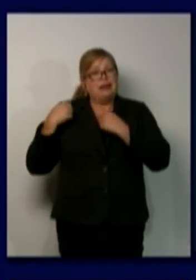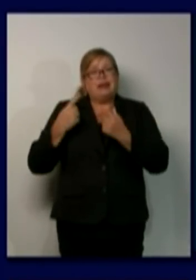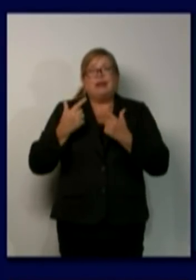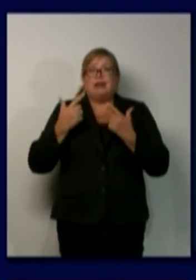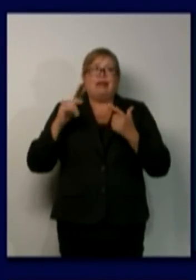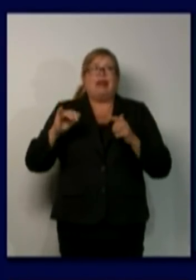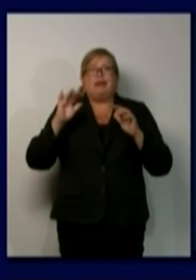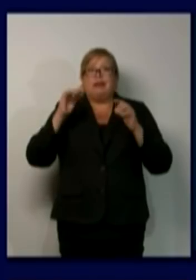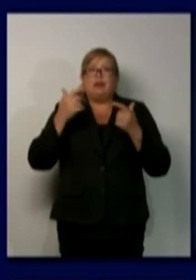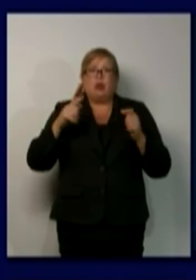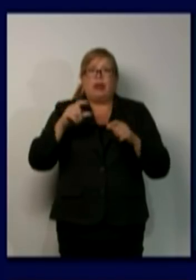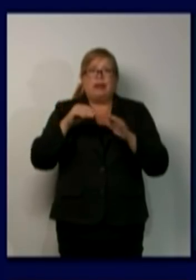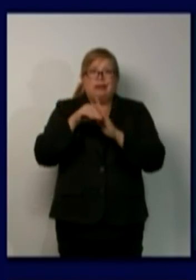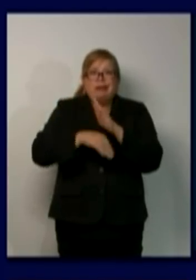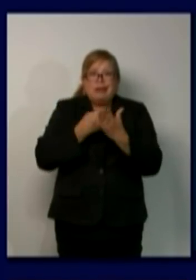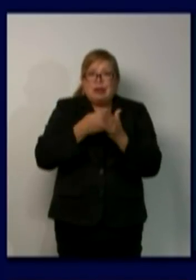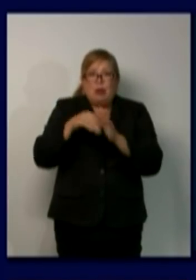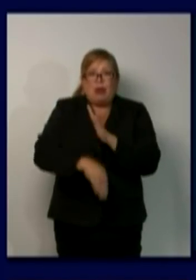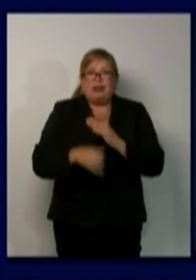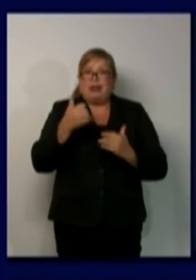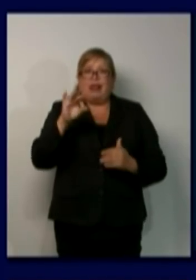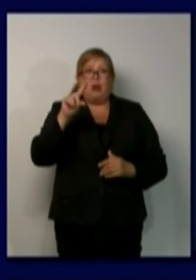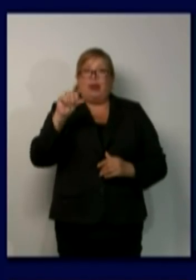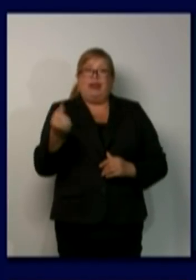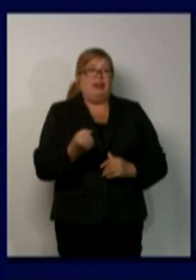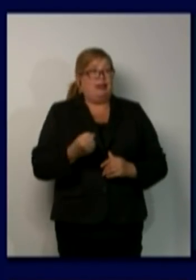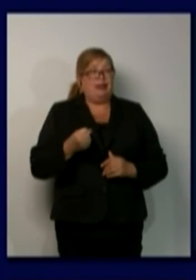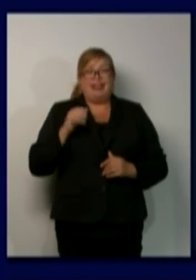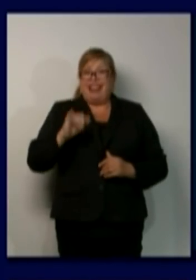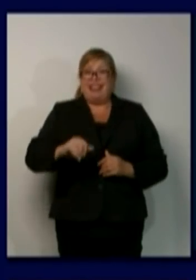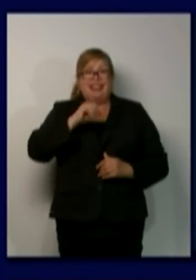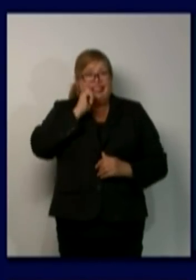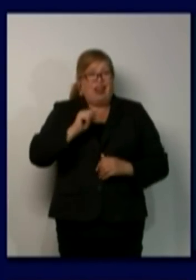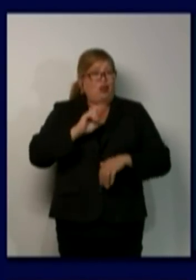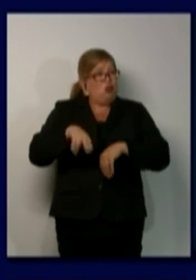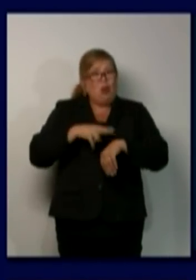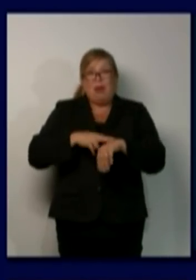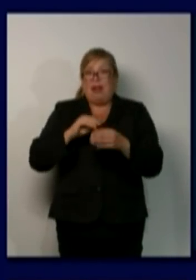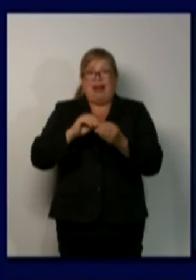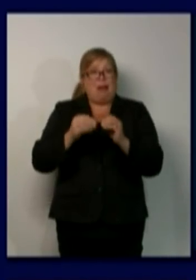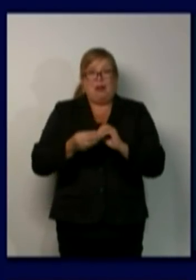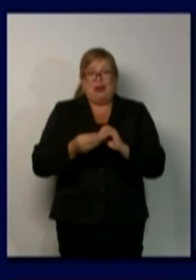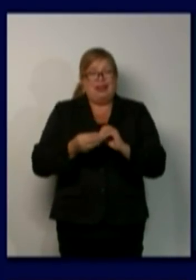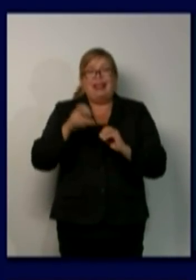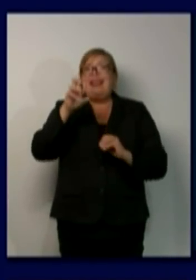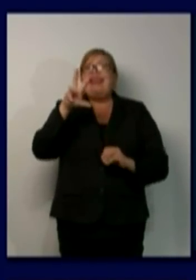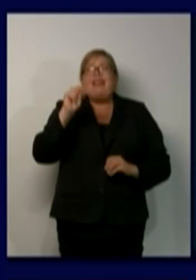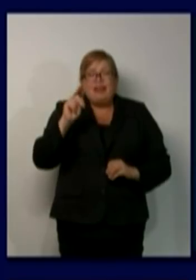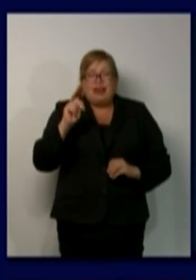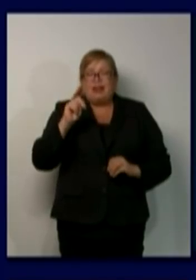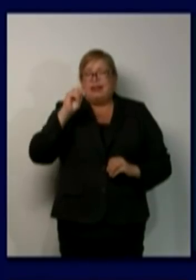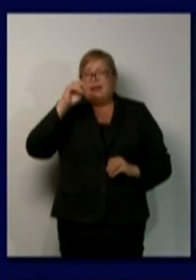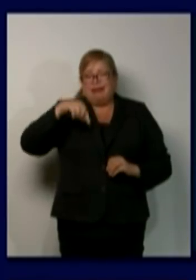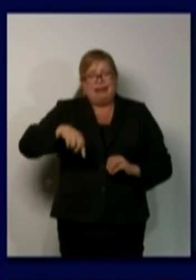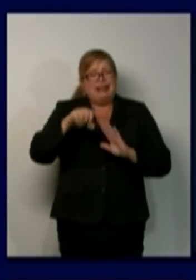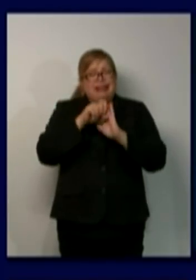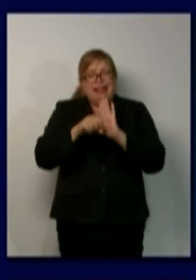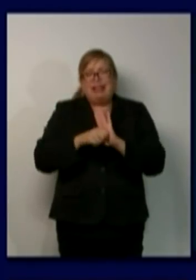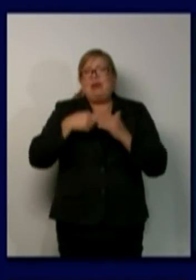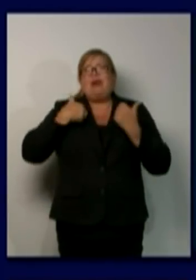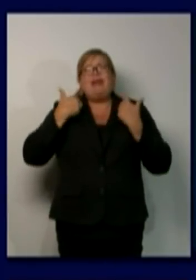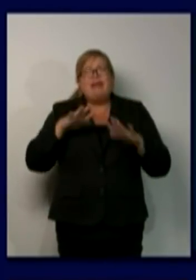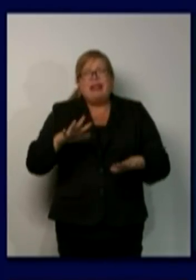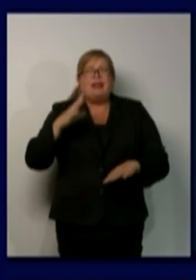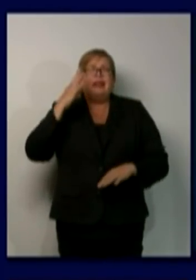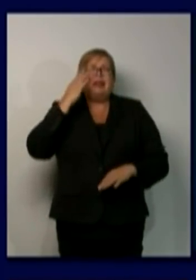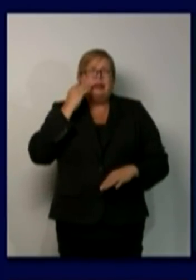Depression. These are not normal numbers, even in a state so familiar with the